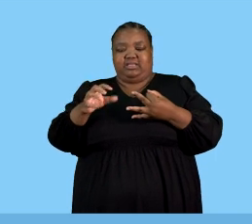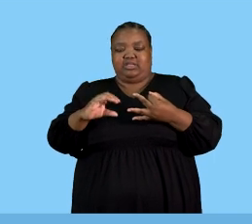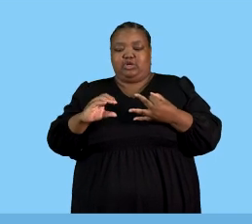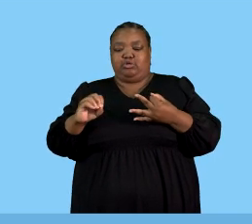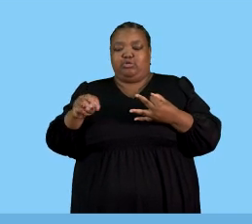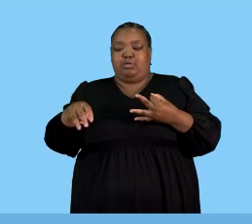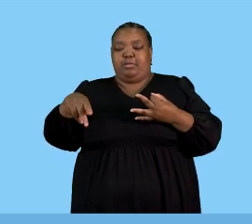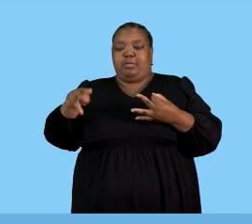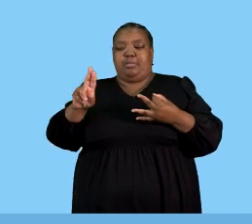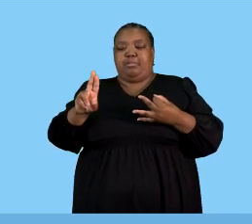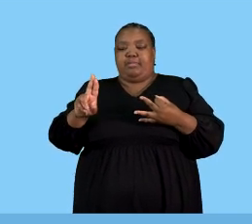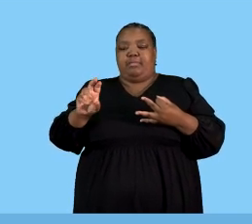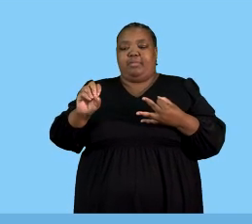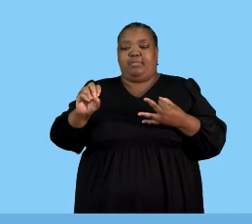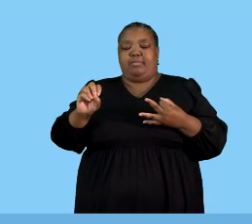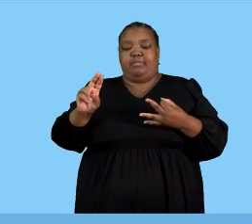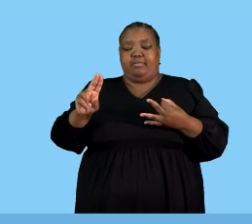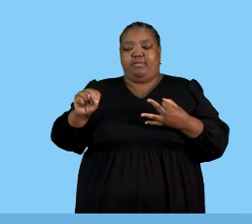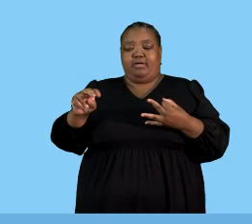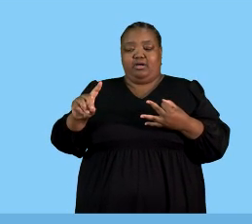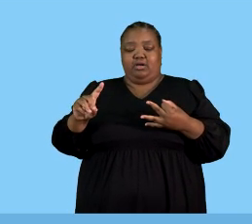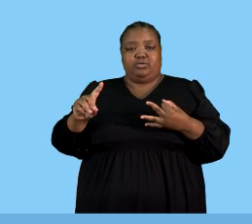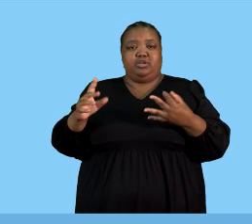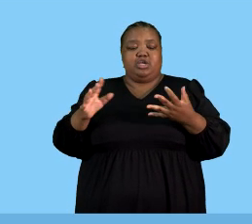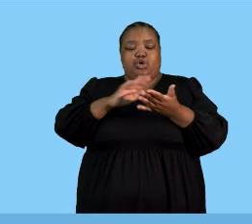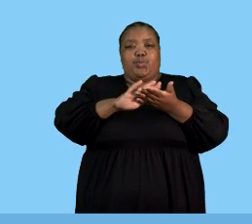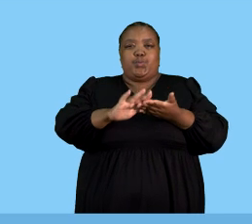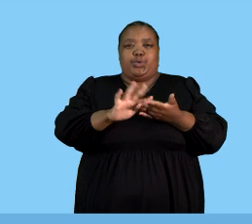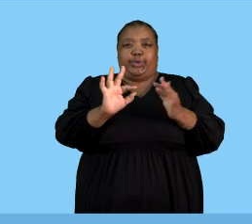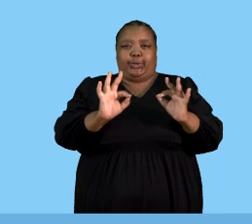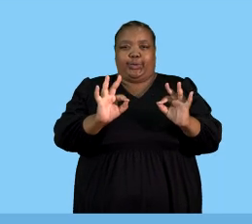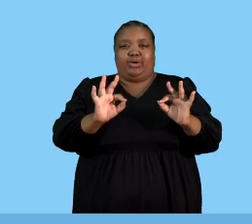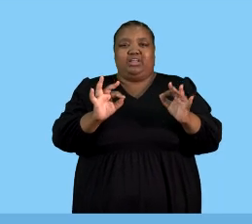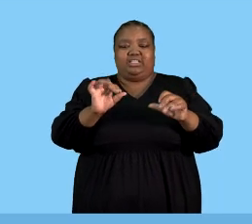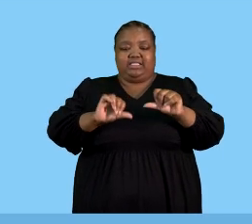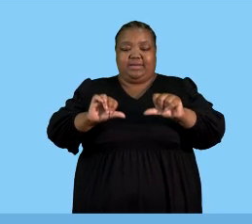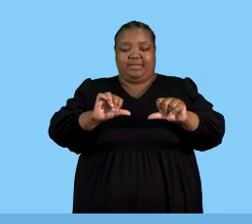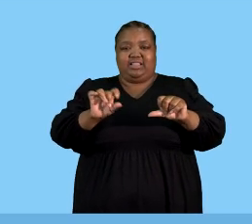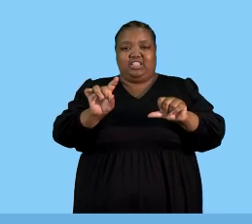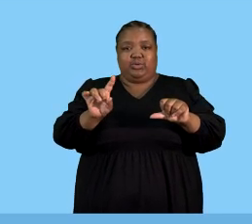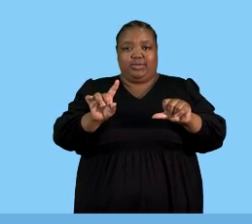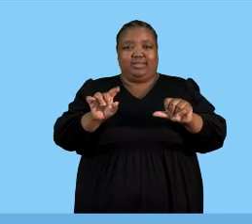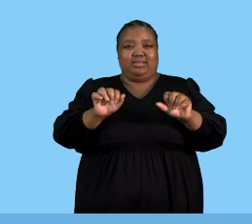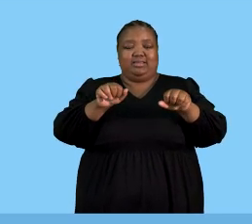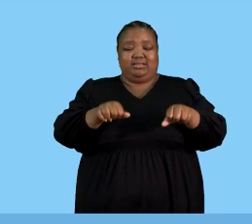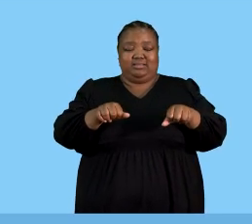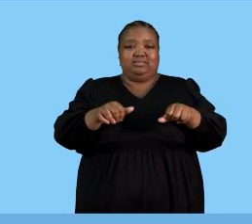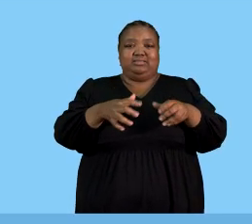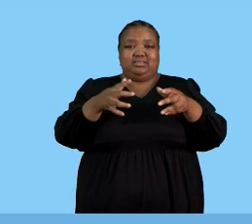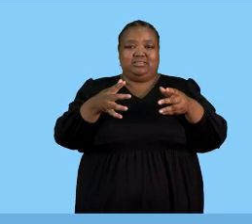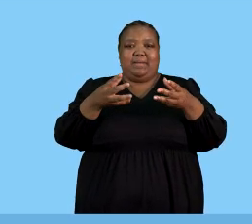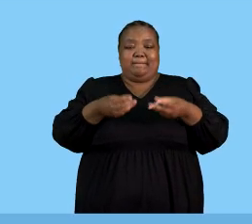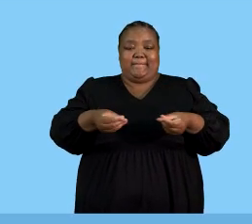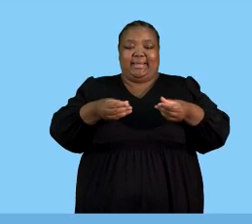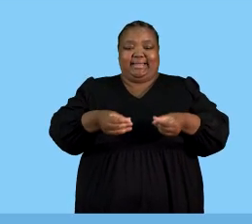So we need to be able to describe what pure substances are. So a pure substance is a matter that consists of the same